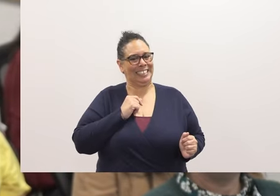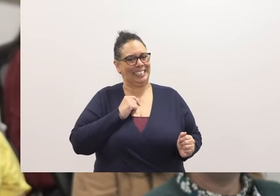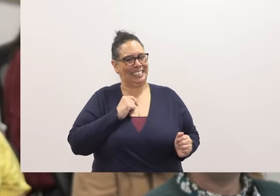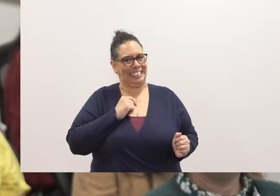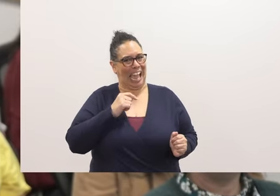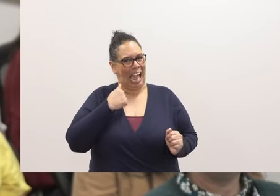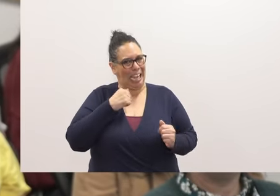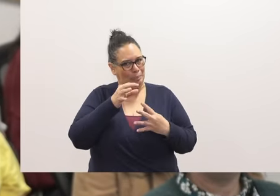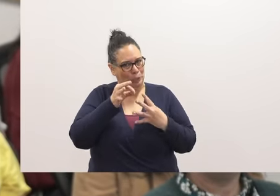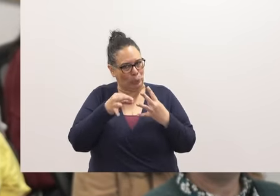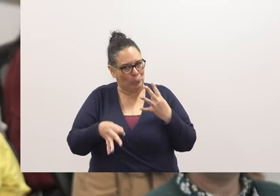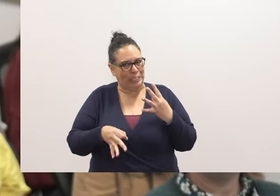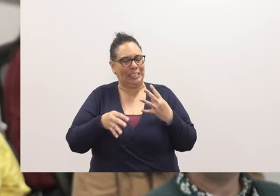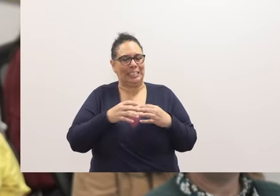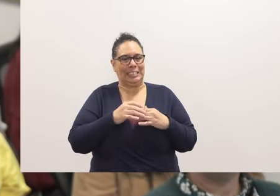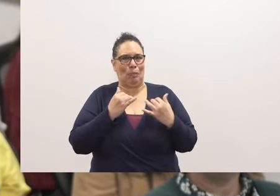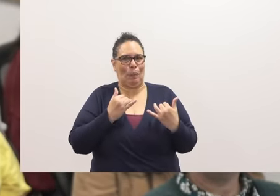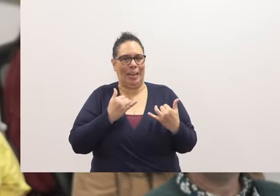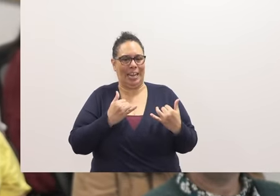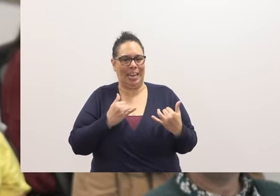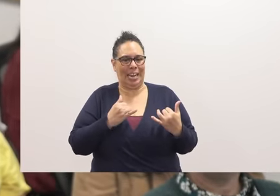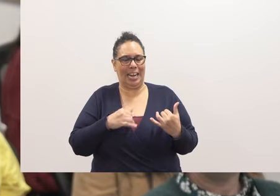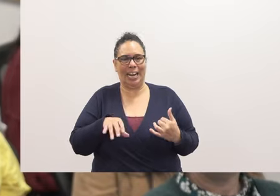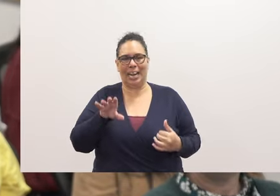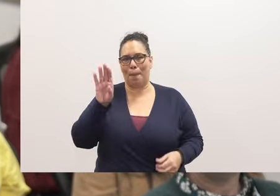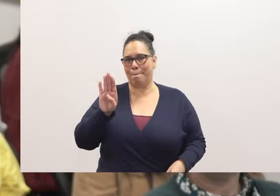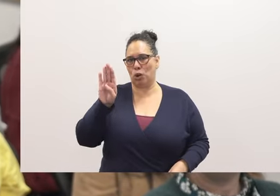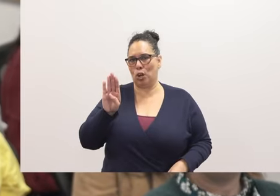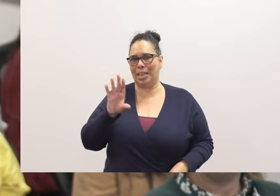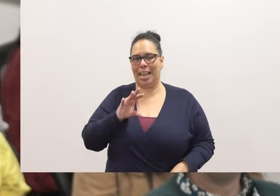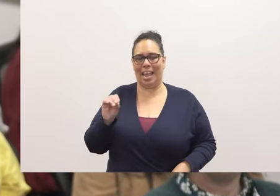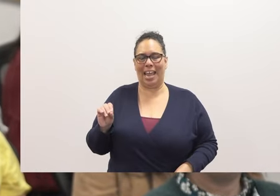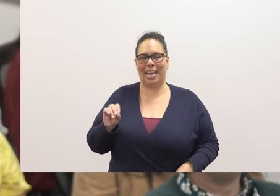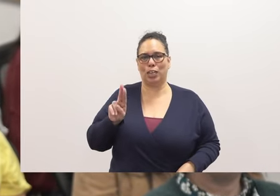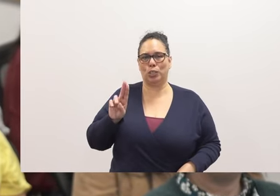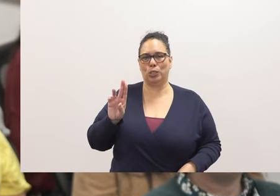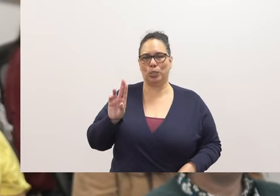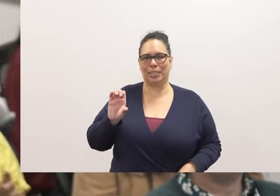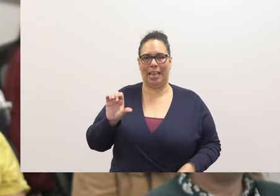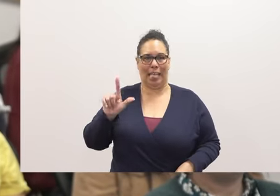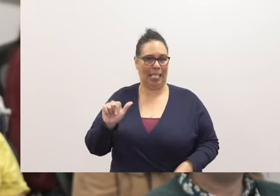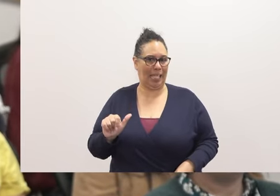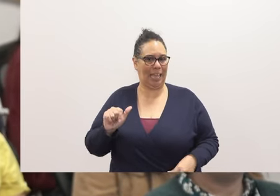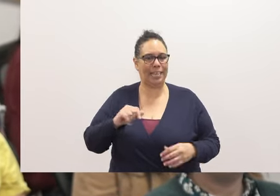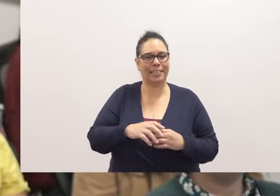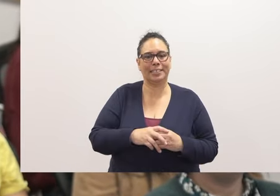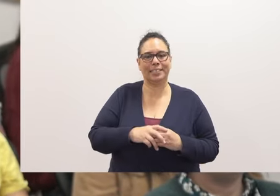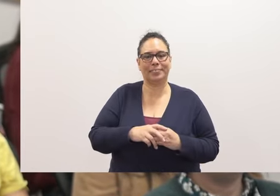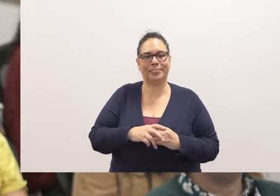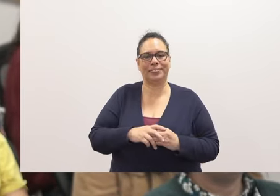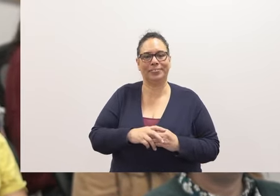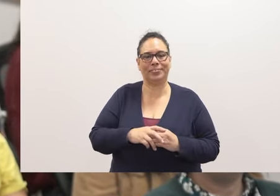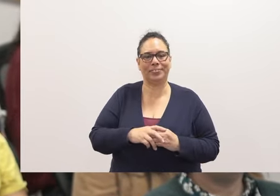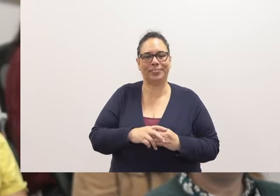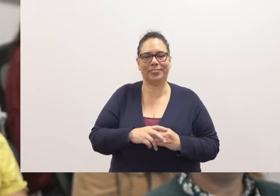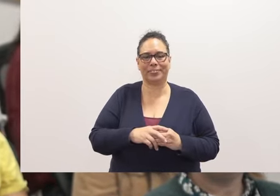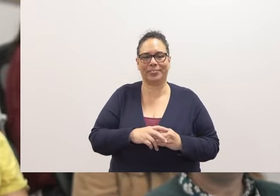am choosing between, right now, Berkeley and LA. Yes.